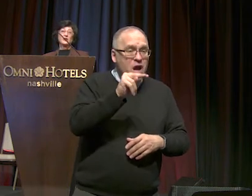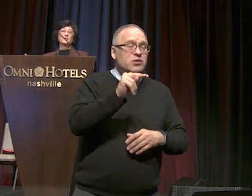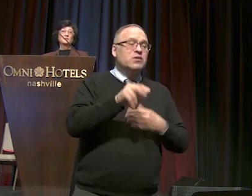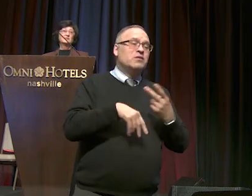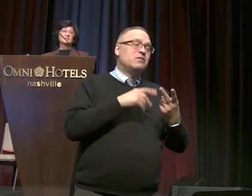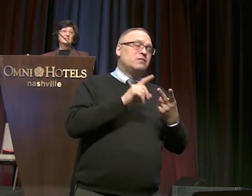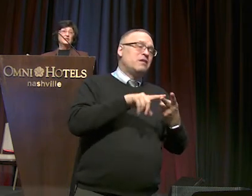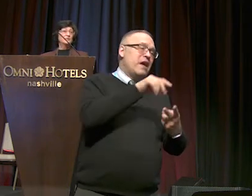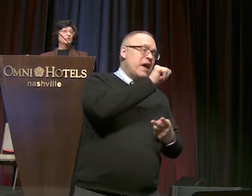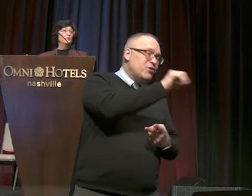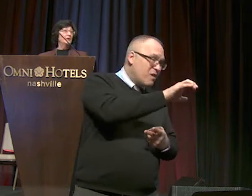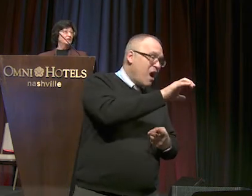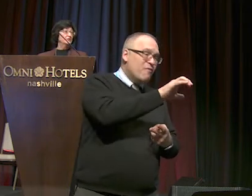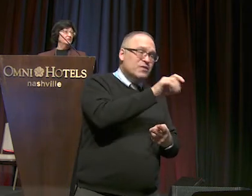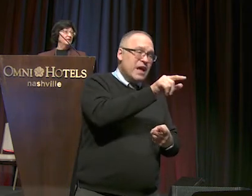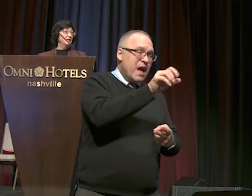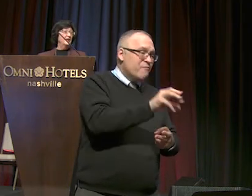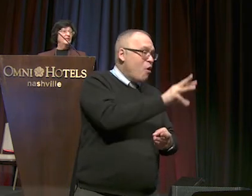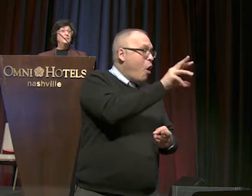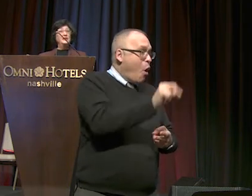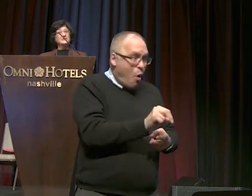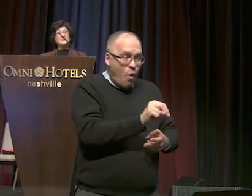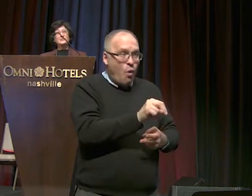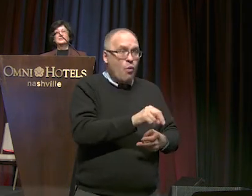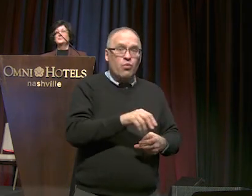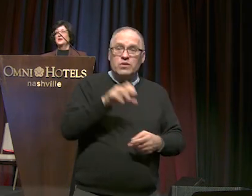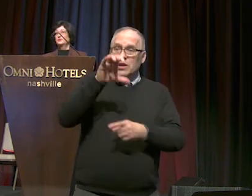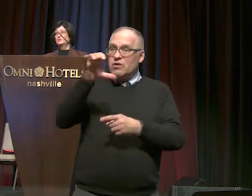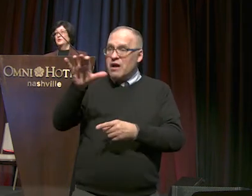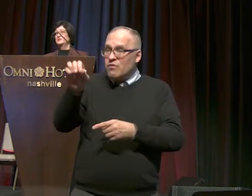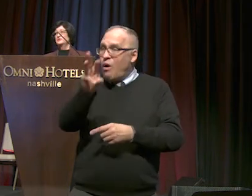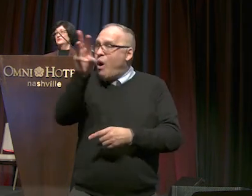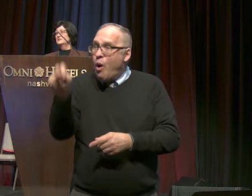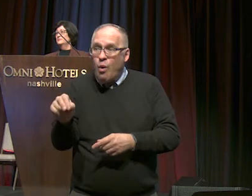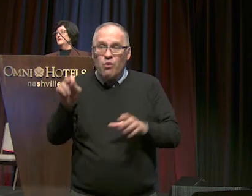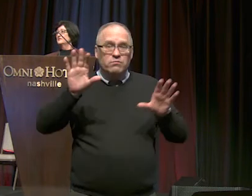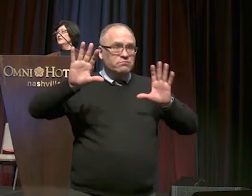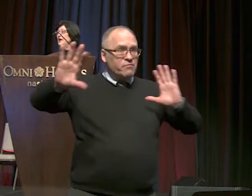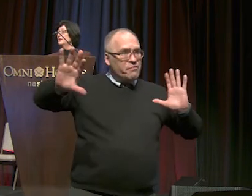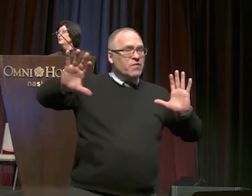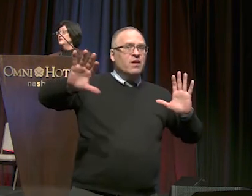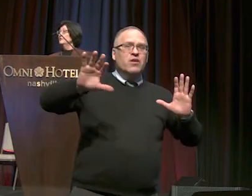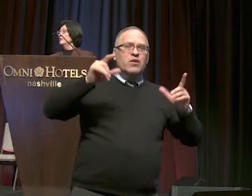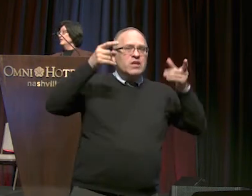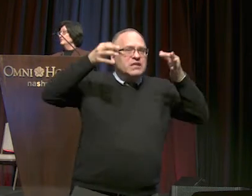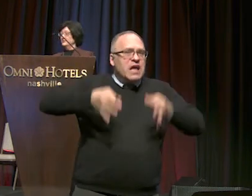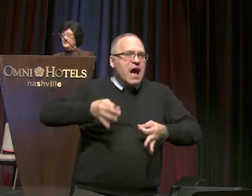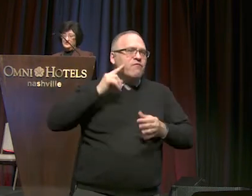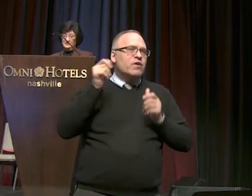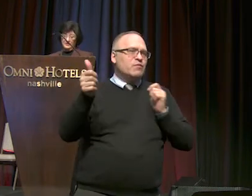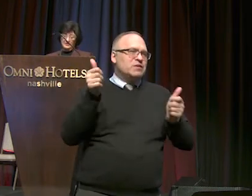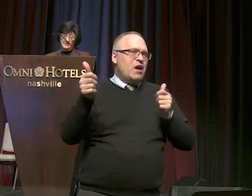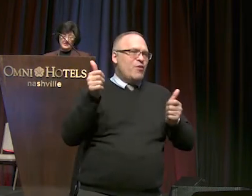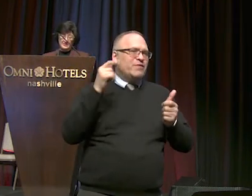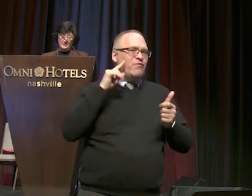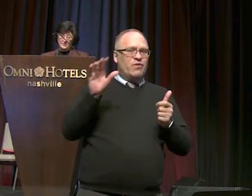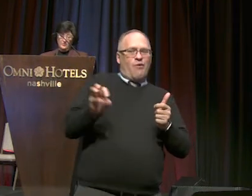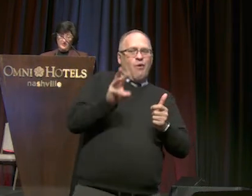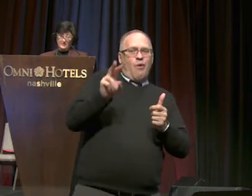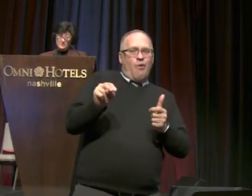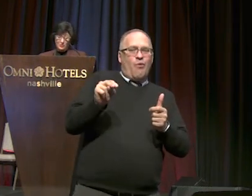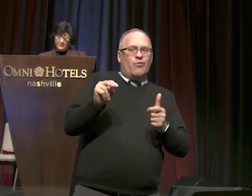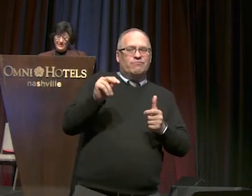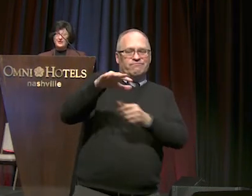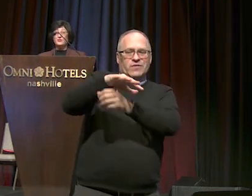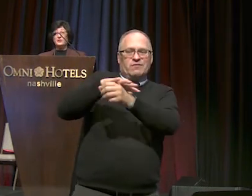annual conferences each have their own pension, and they make decisions about those pensions that best align with their conference needs. We